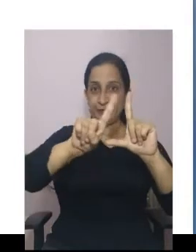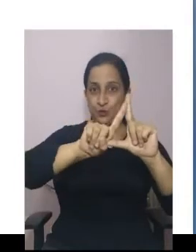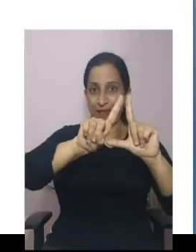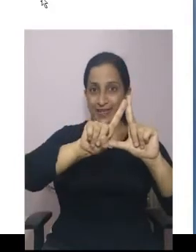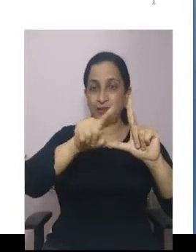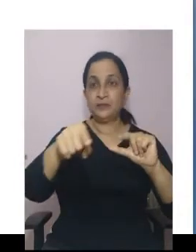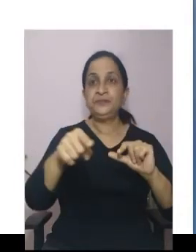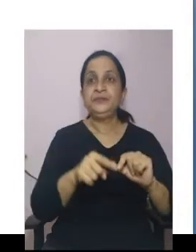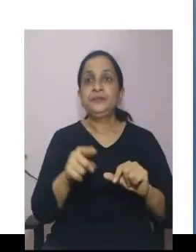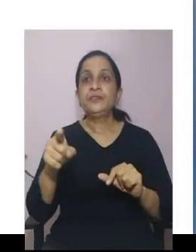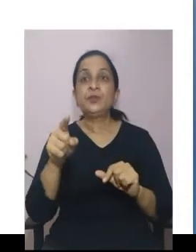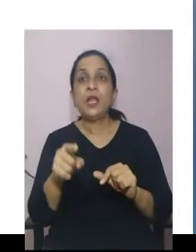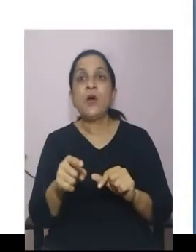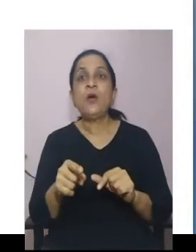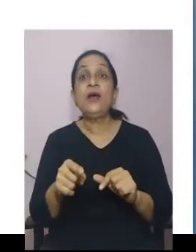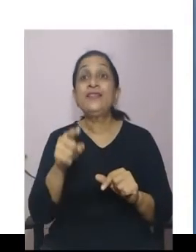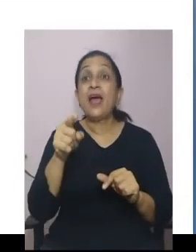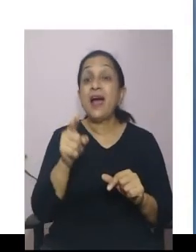Let us prove that